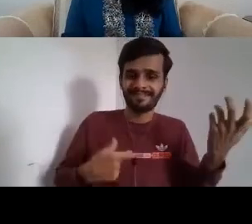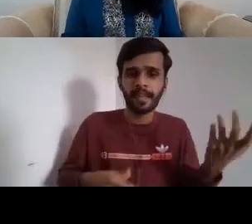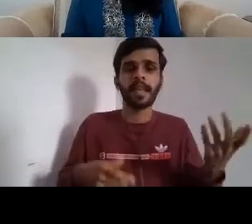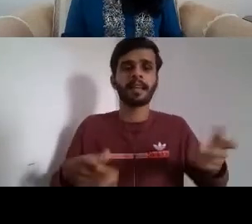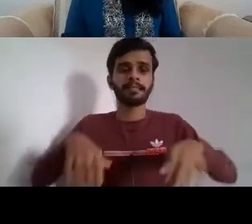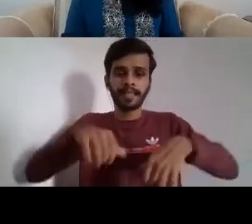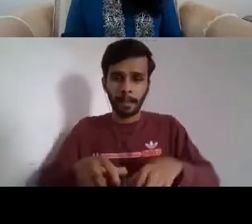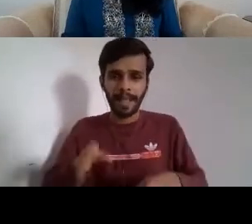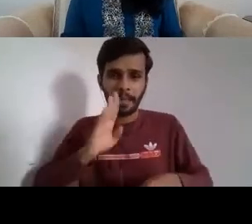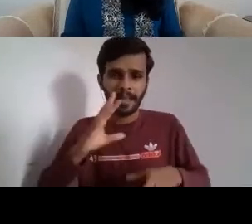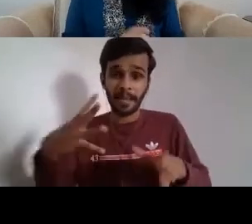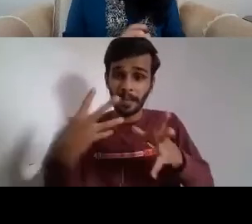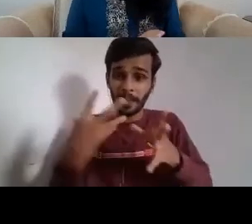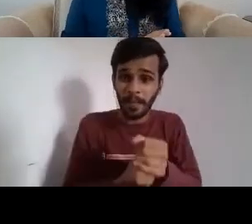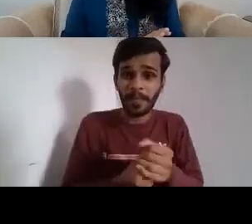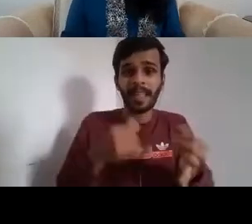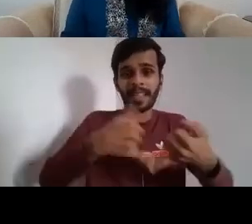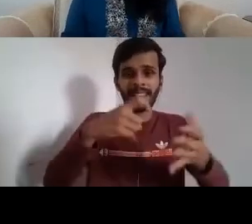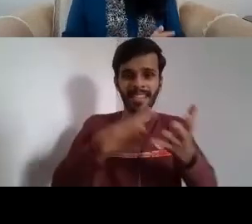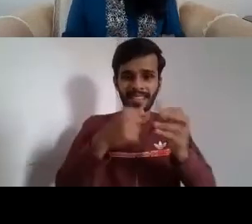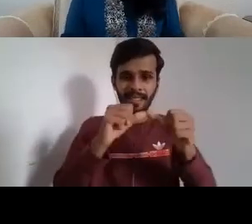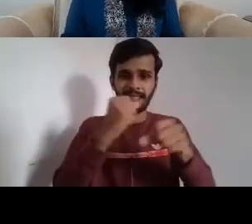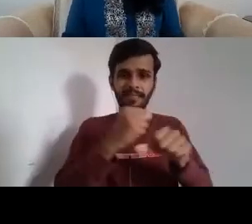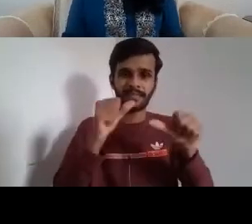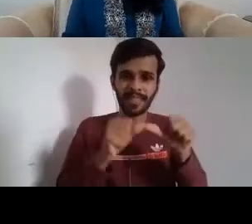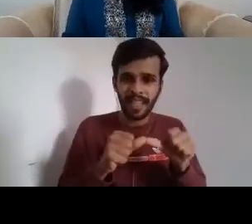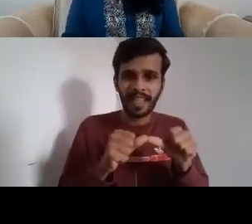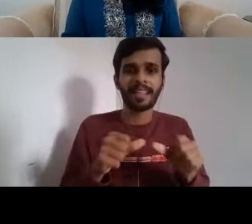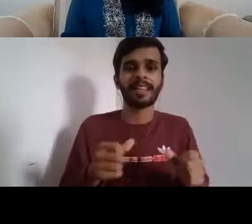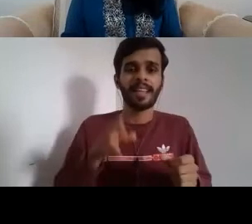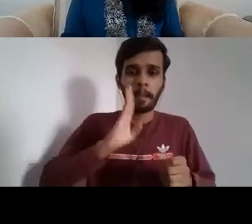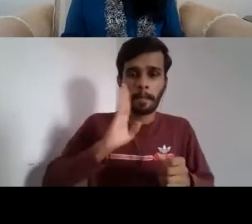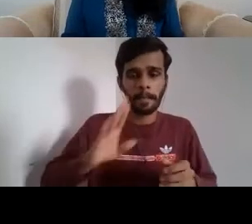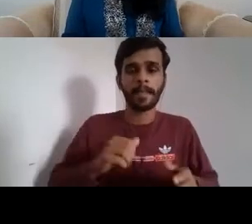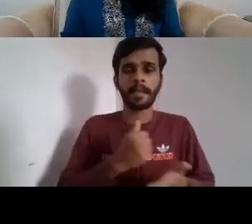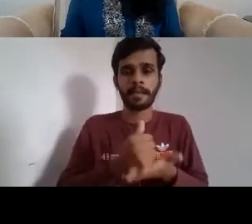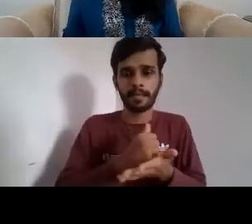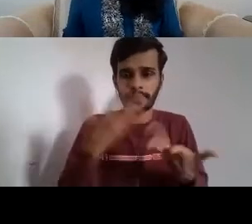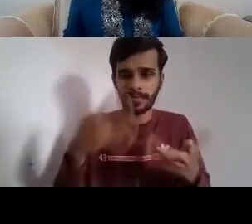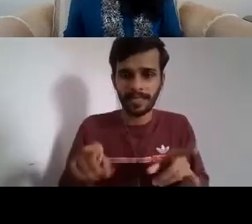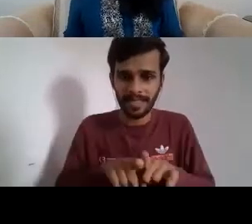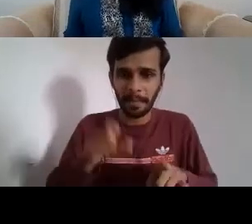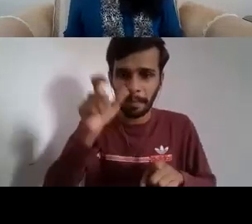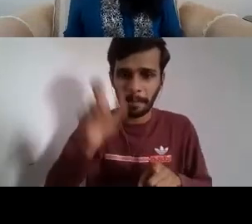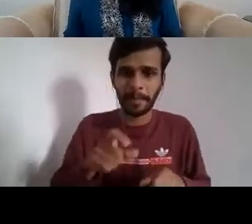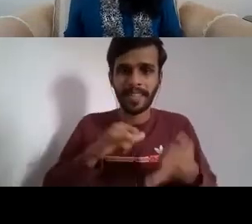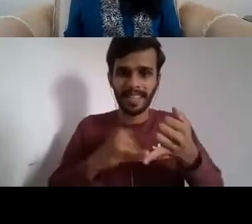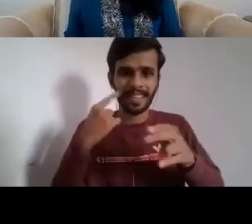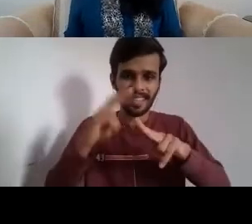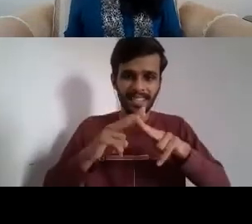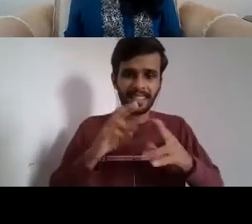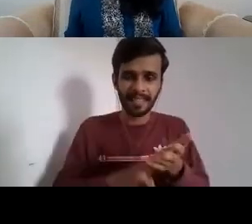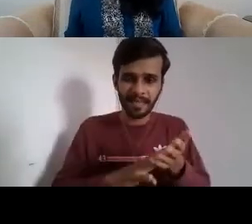ragas. Ravi Shankar composed three concertos, a symphony and an opera. One of the